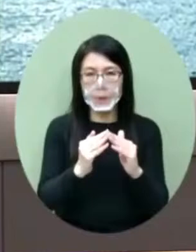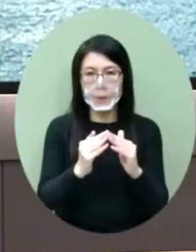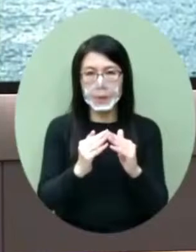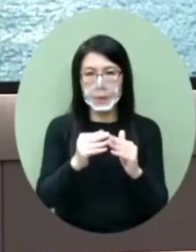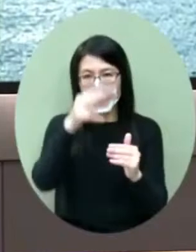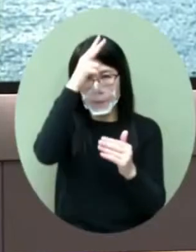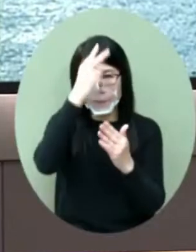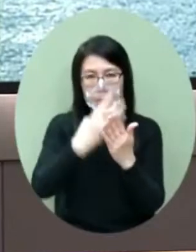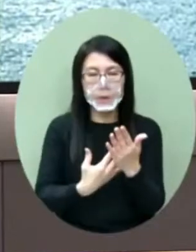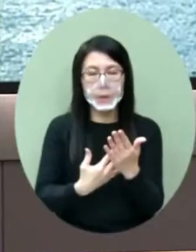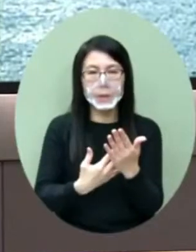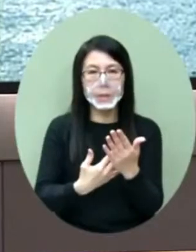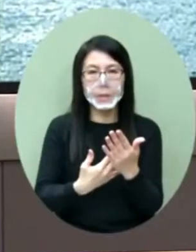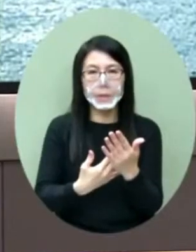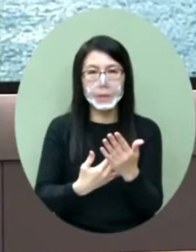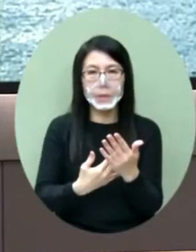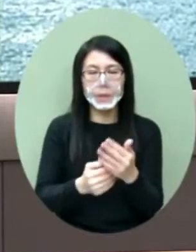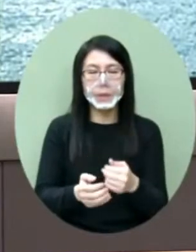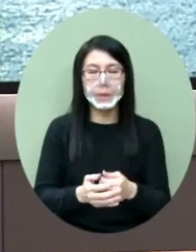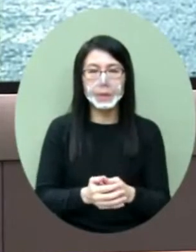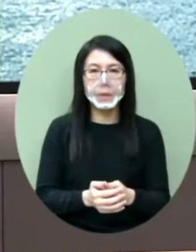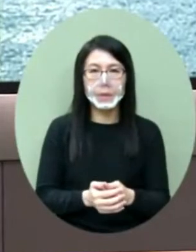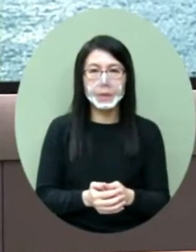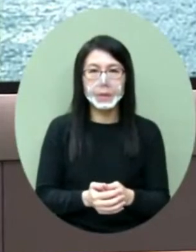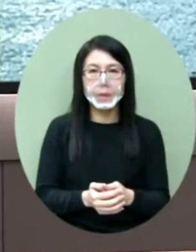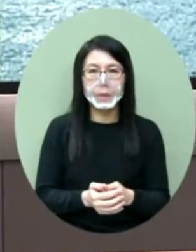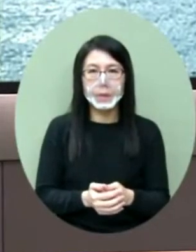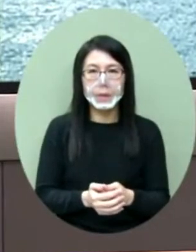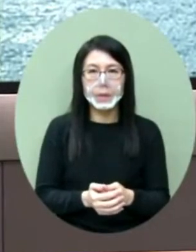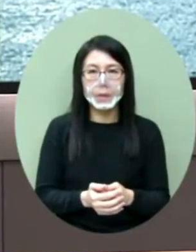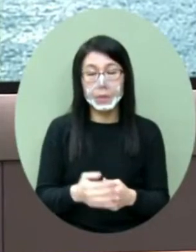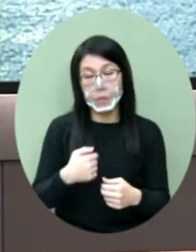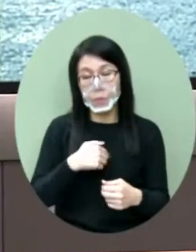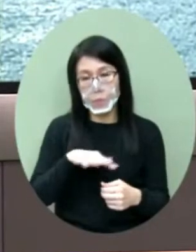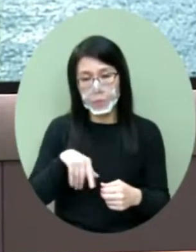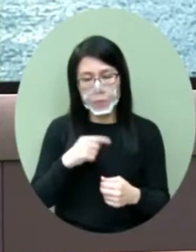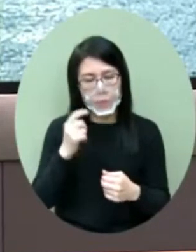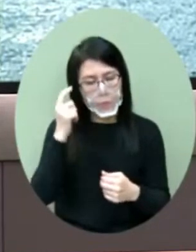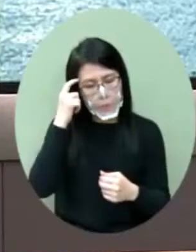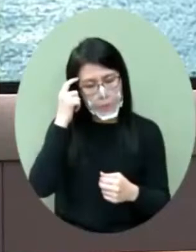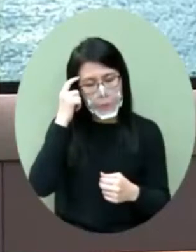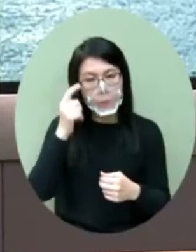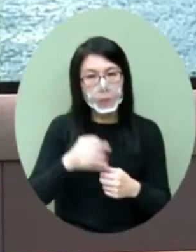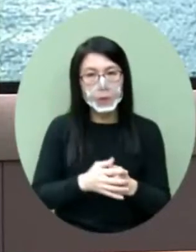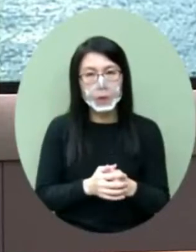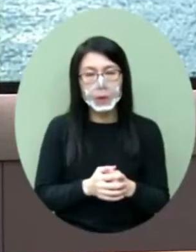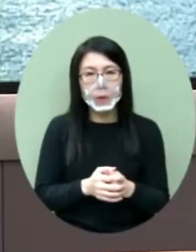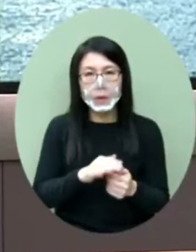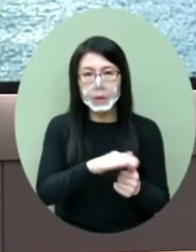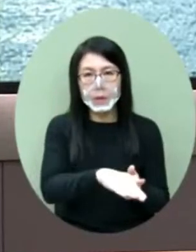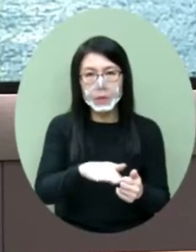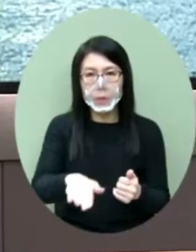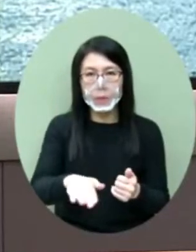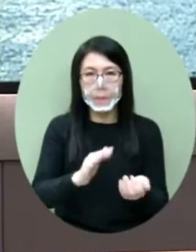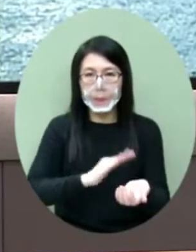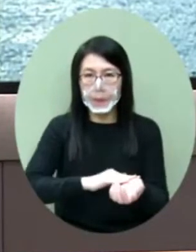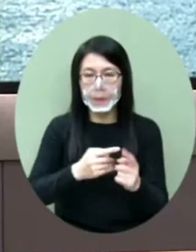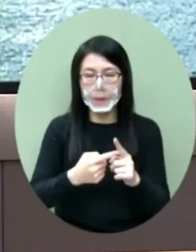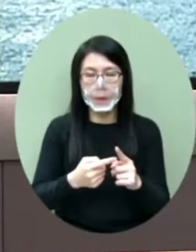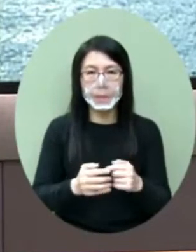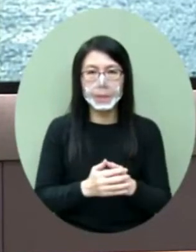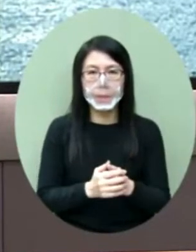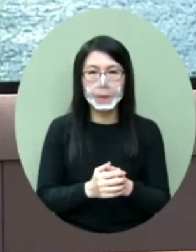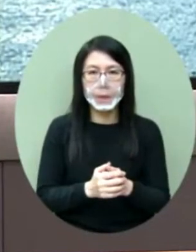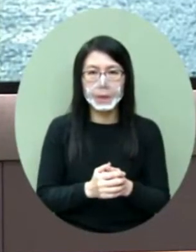we always understand the need of those minor that is less than 7 years old, or